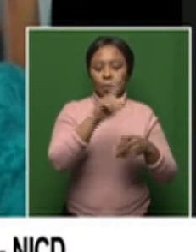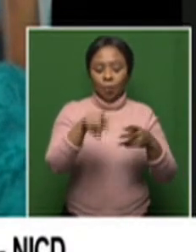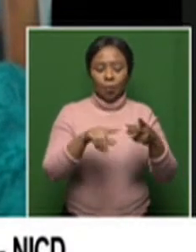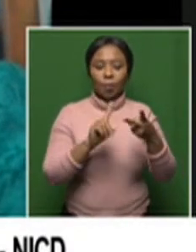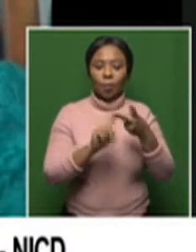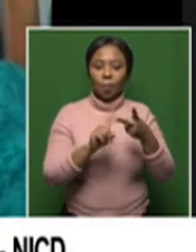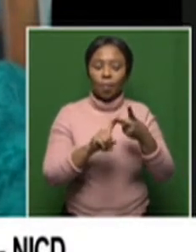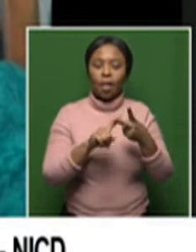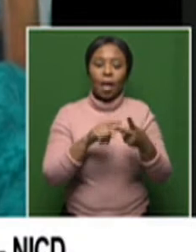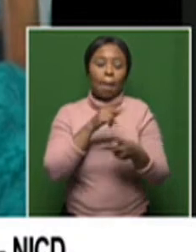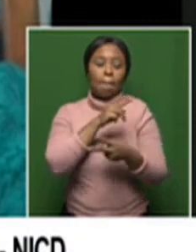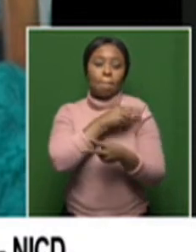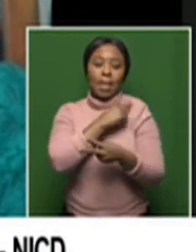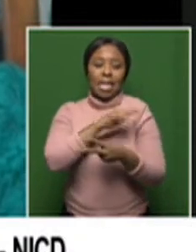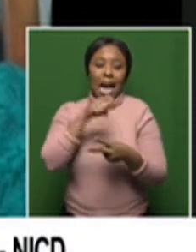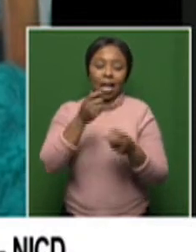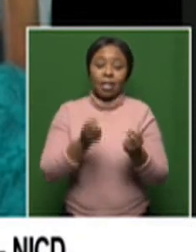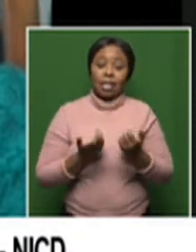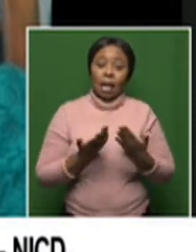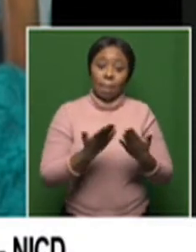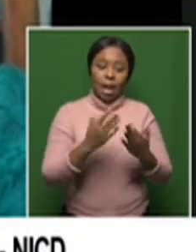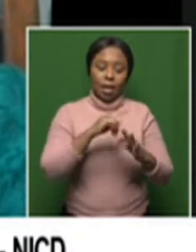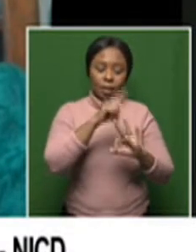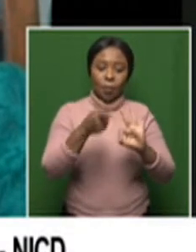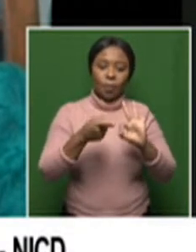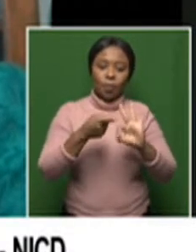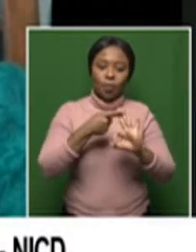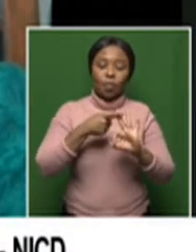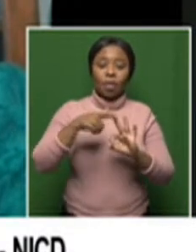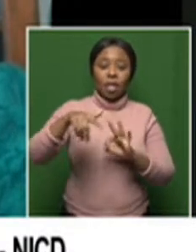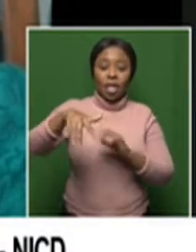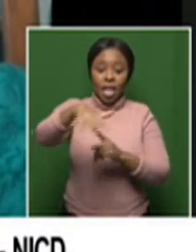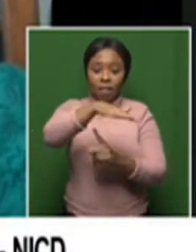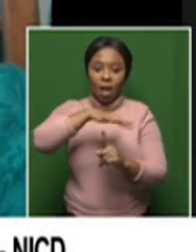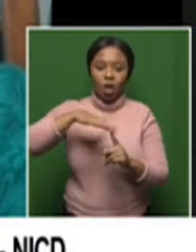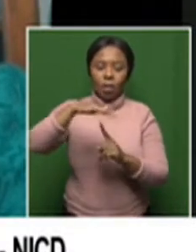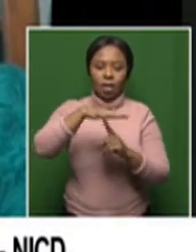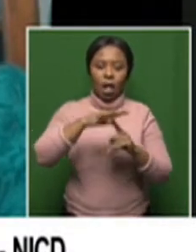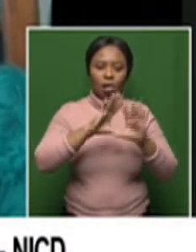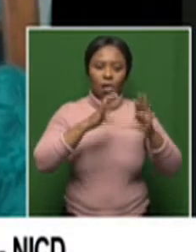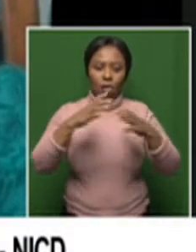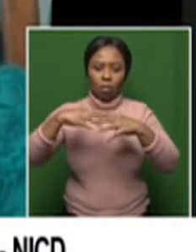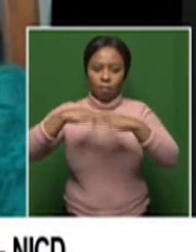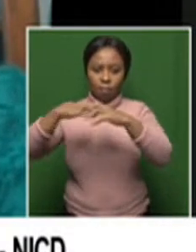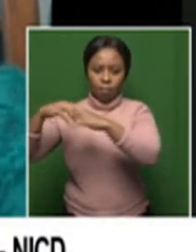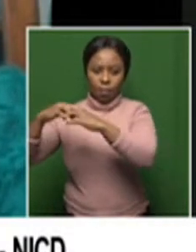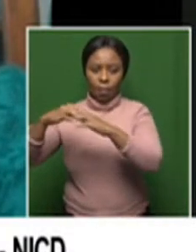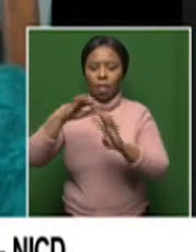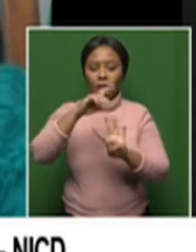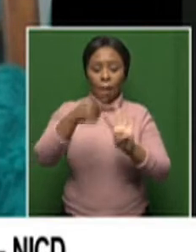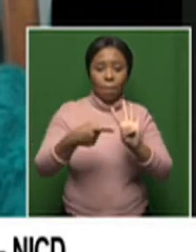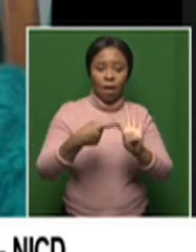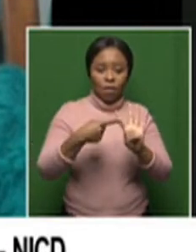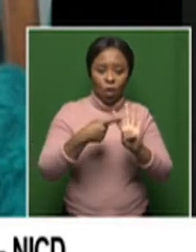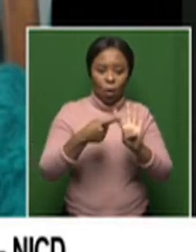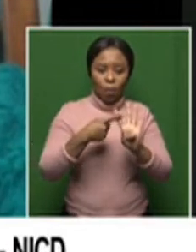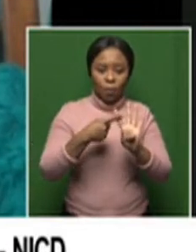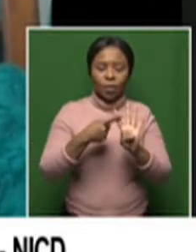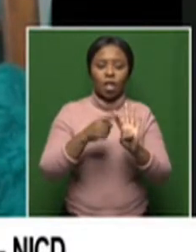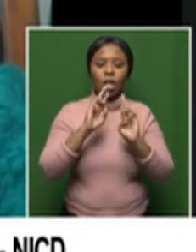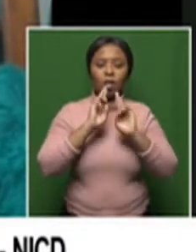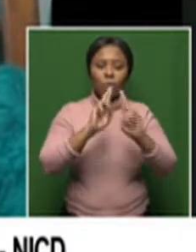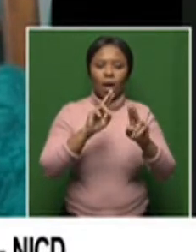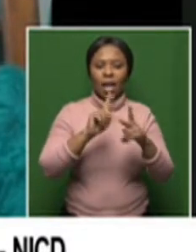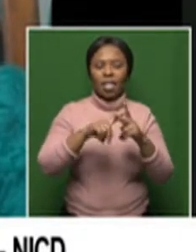is medical supplies. Third area is port and environmental health. The fourth area, epidemiology and